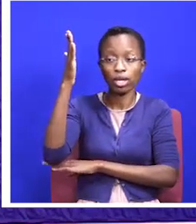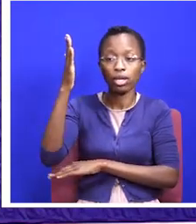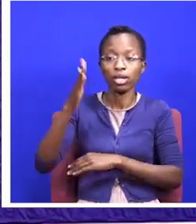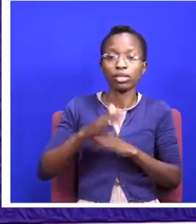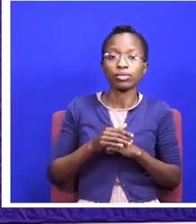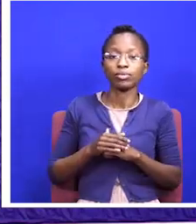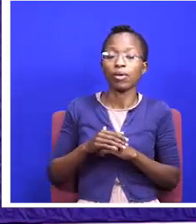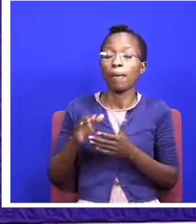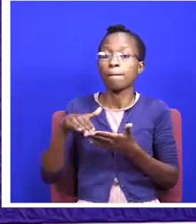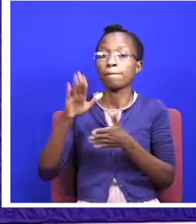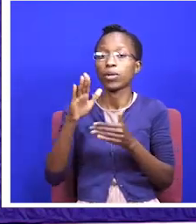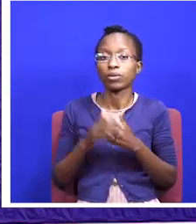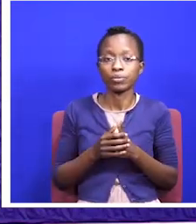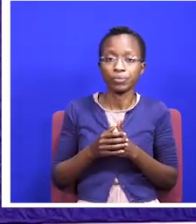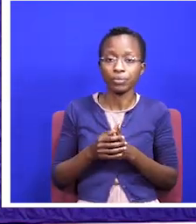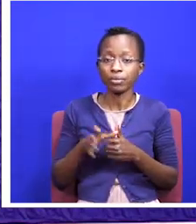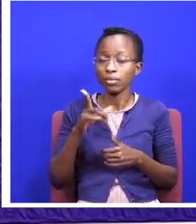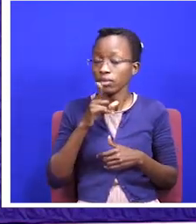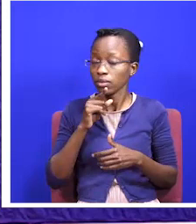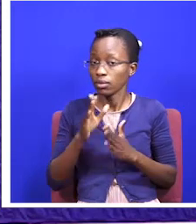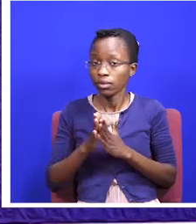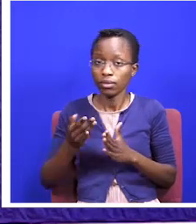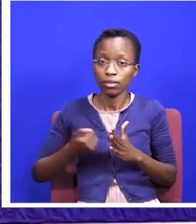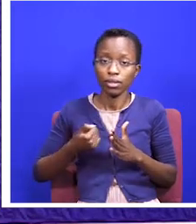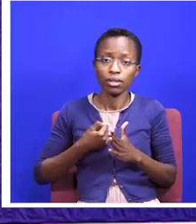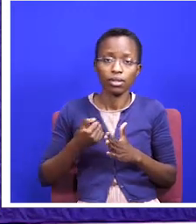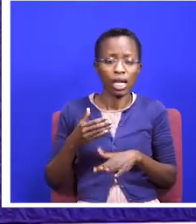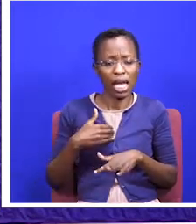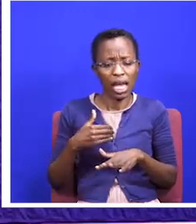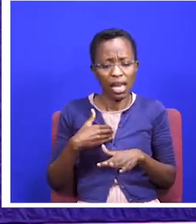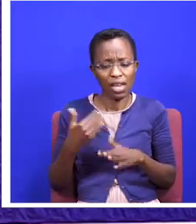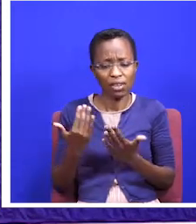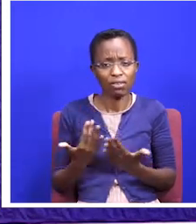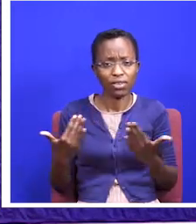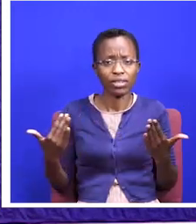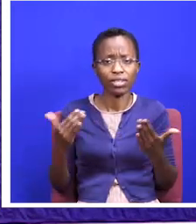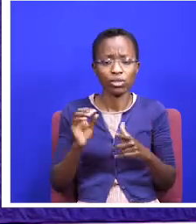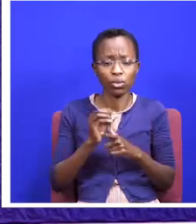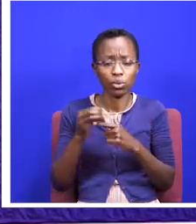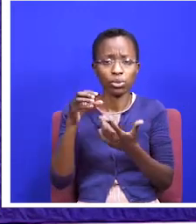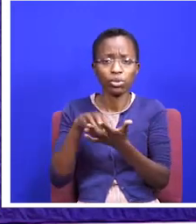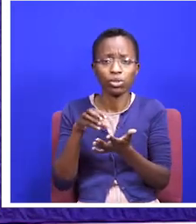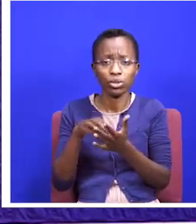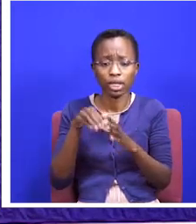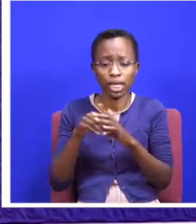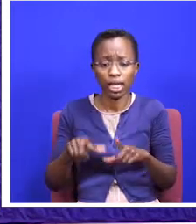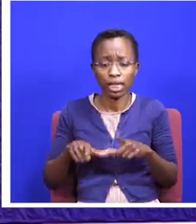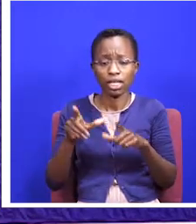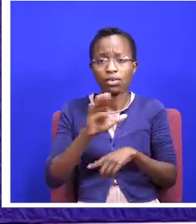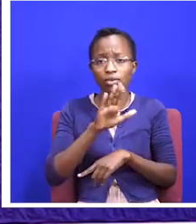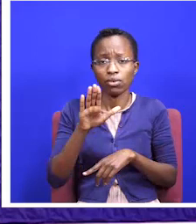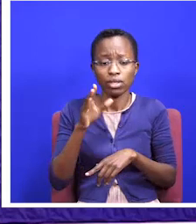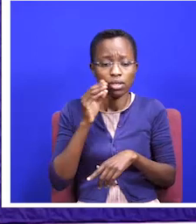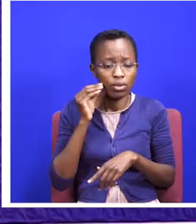God all the more. Now, boys and girls, are there things or situations